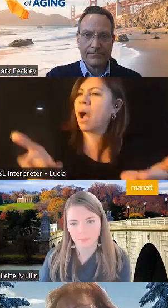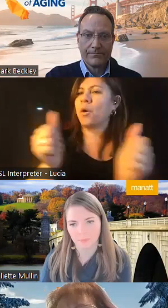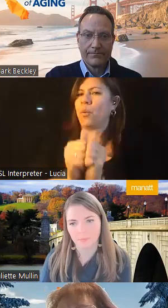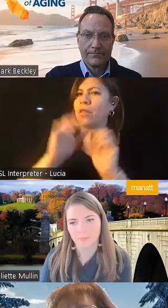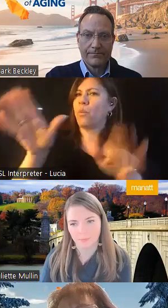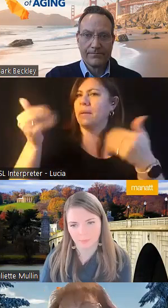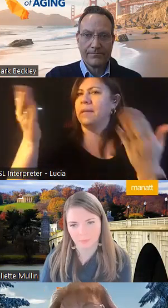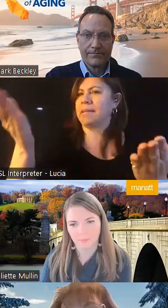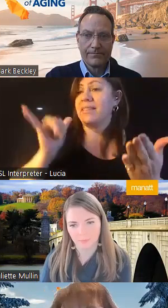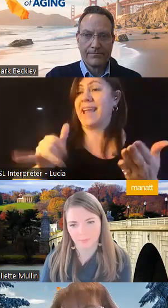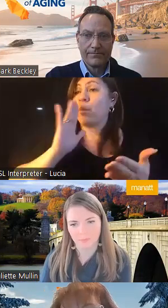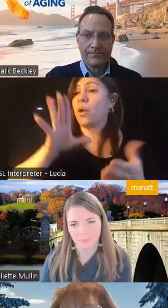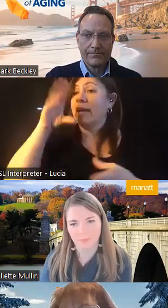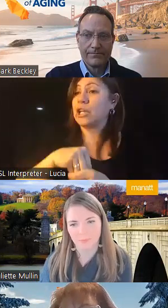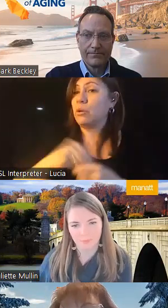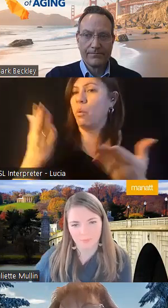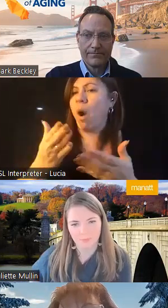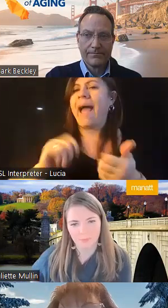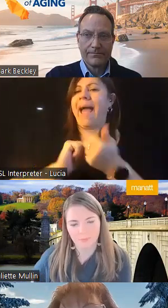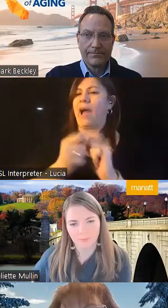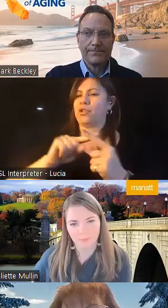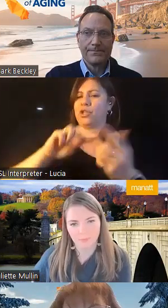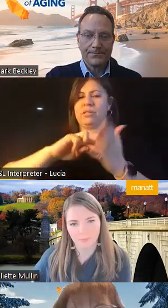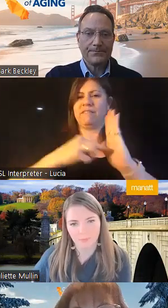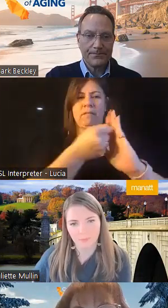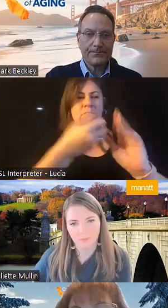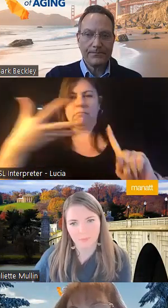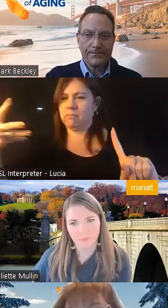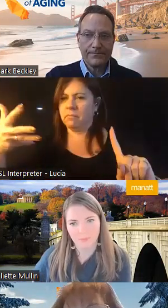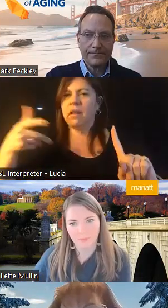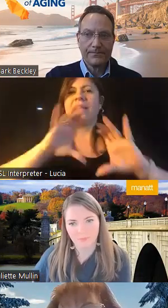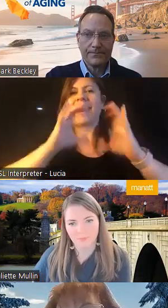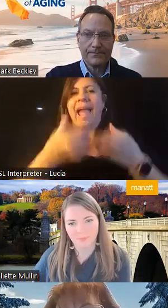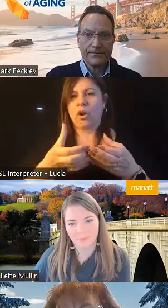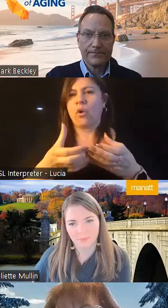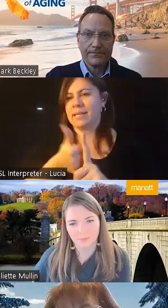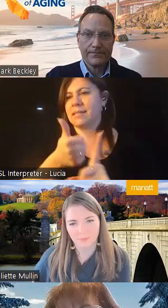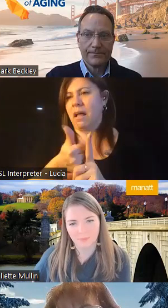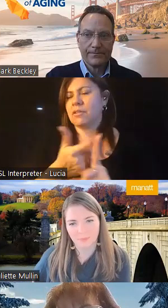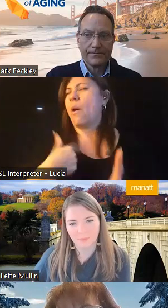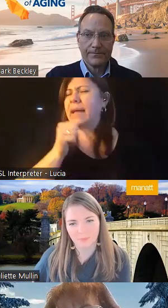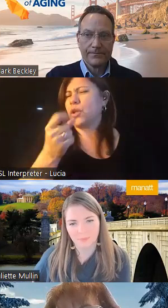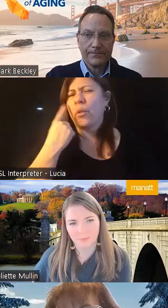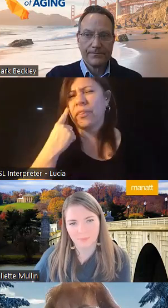include defining categories. And so I don't think that there is